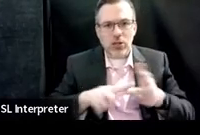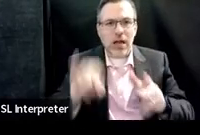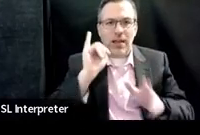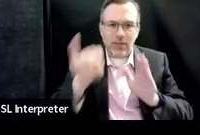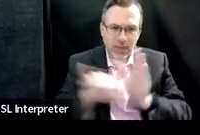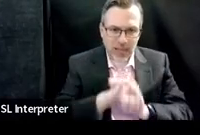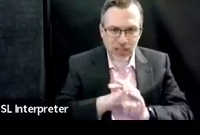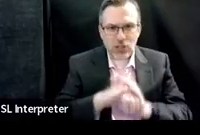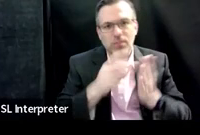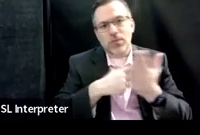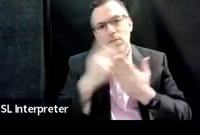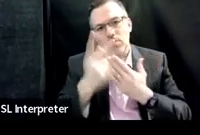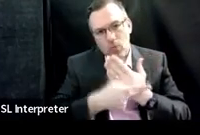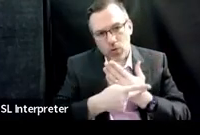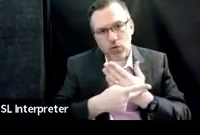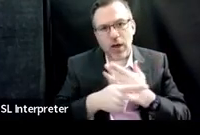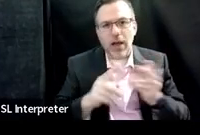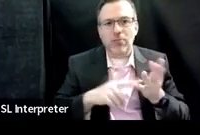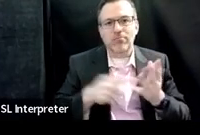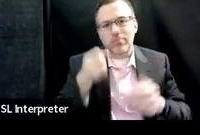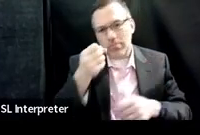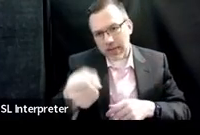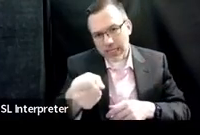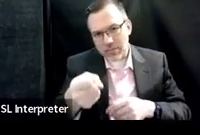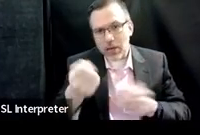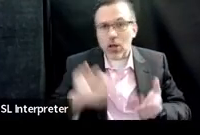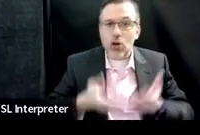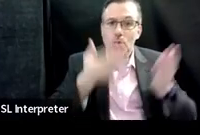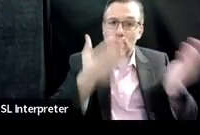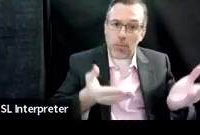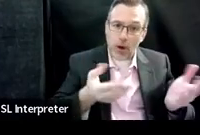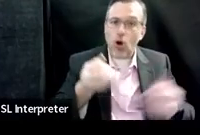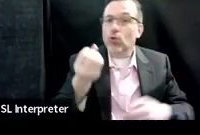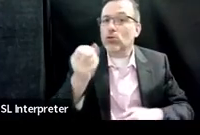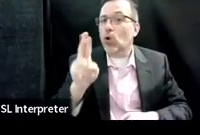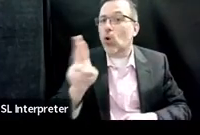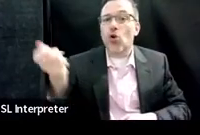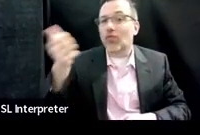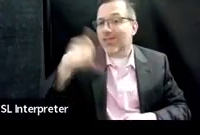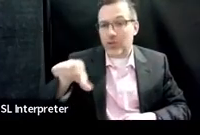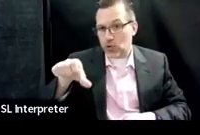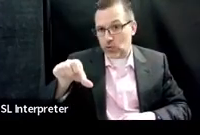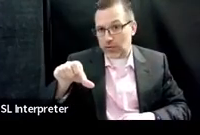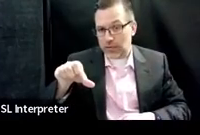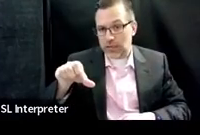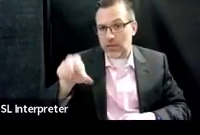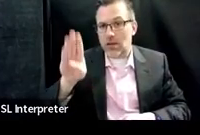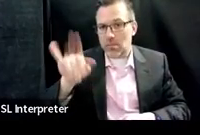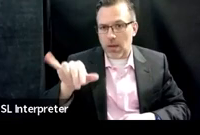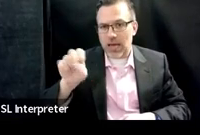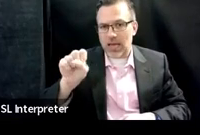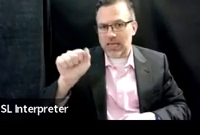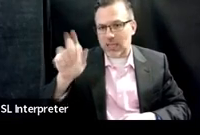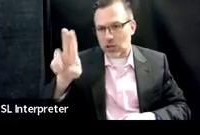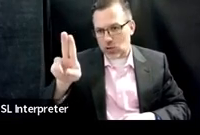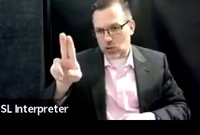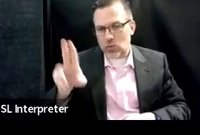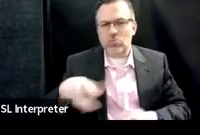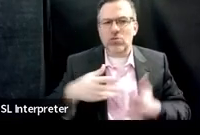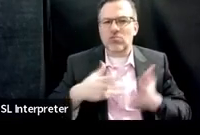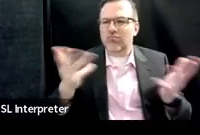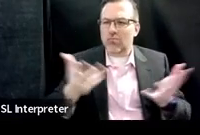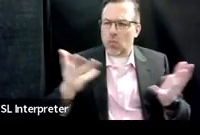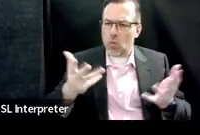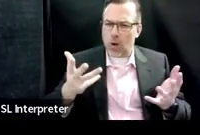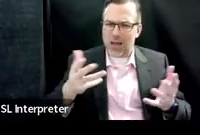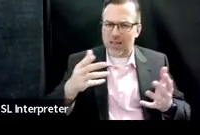or refused by the SAU. So this is really about the determinations of the IEP team, what it came down to